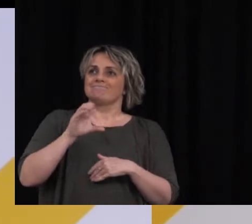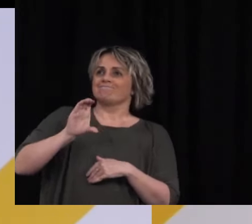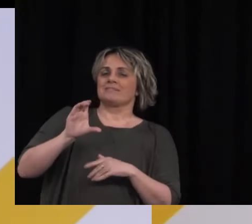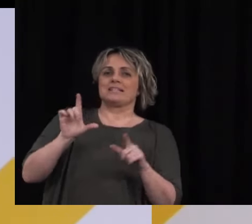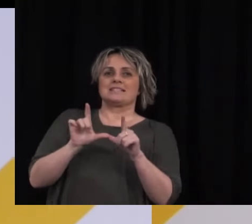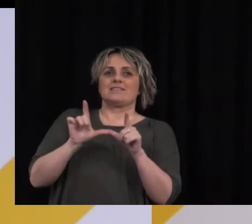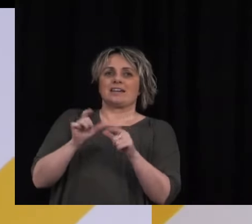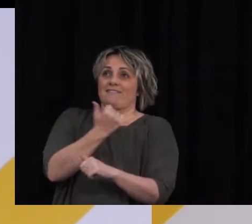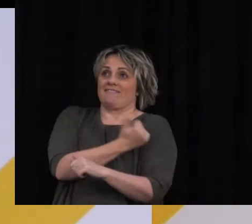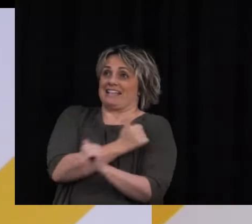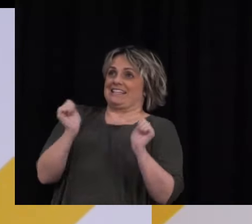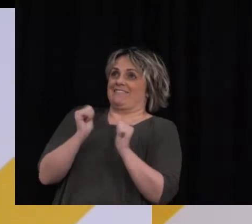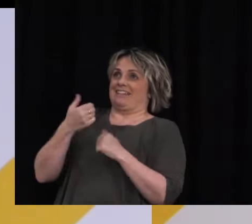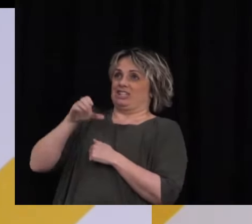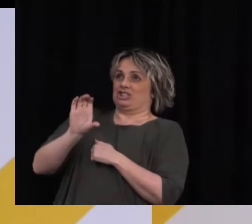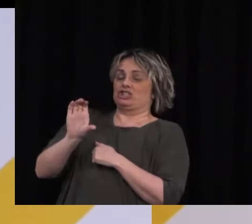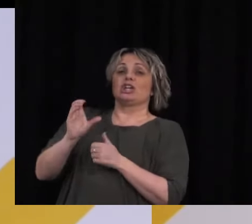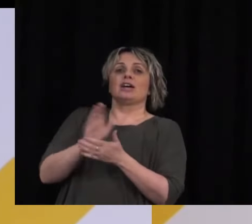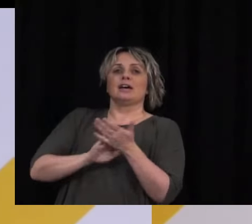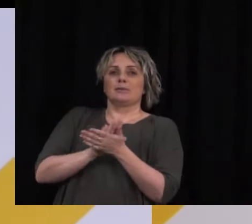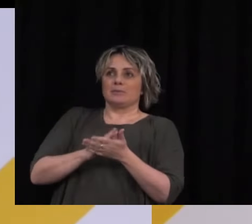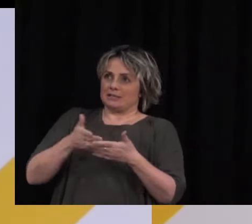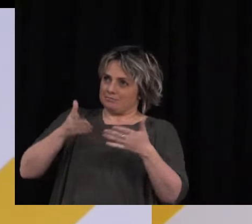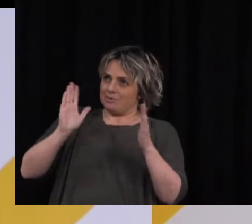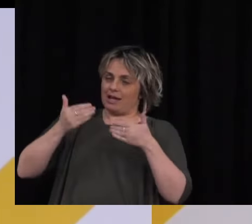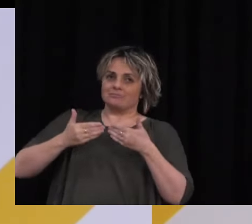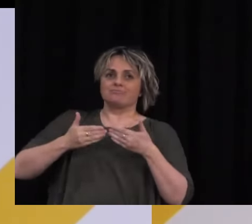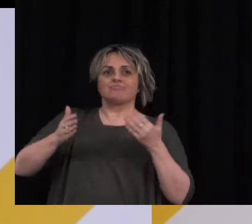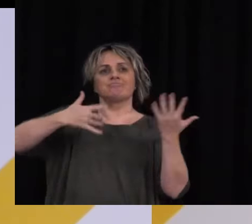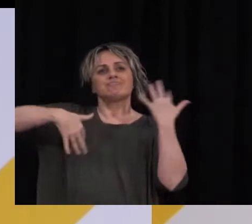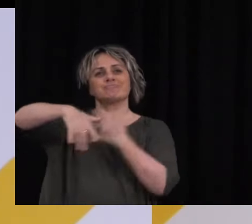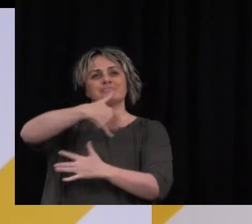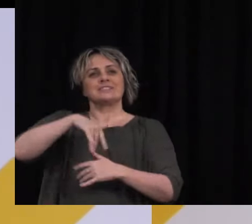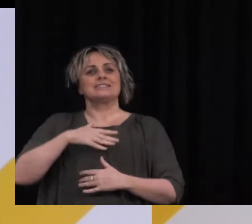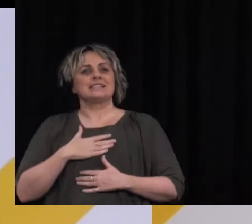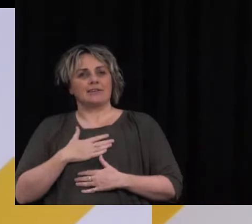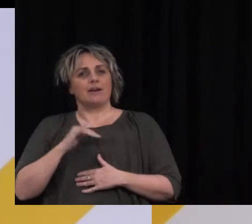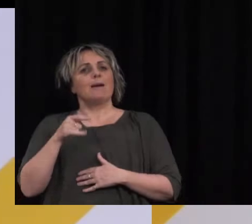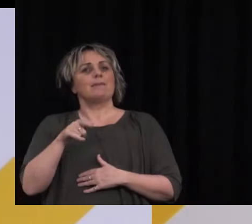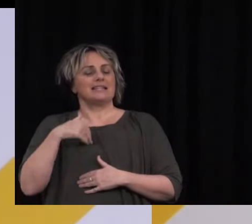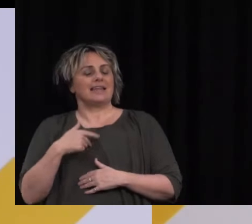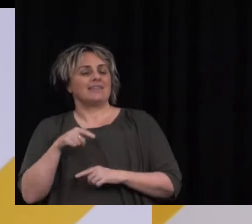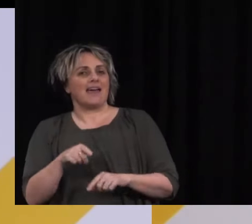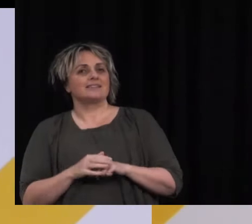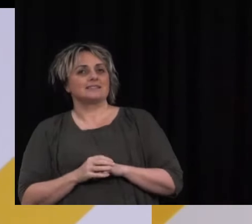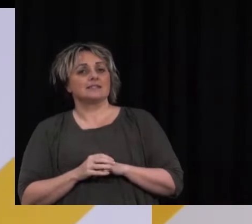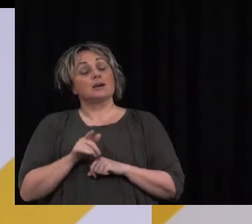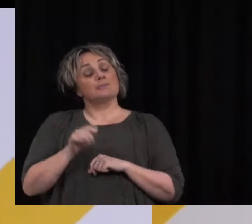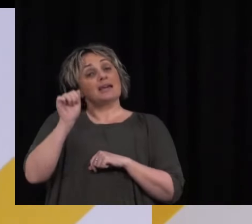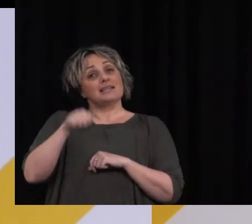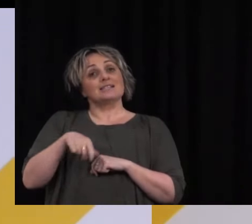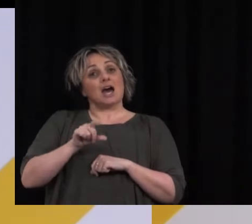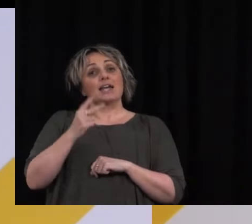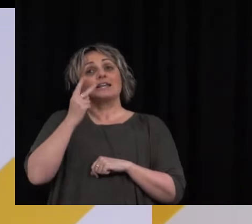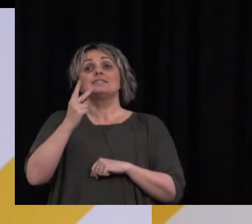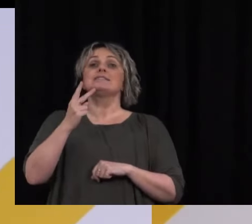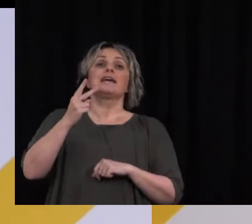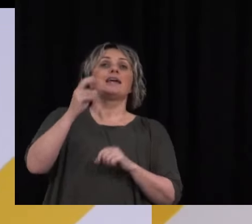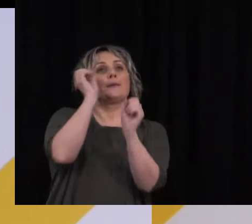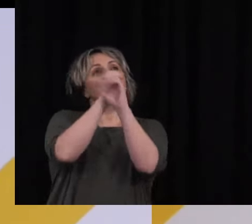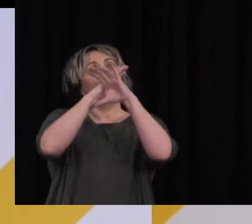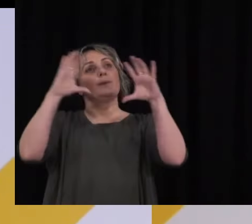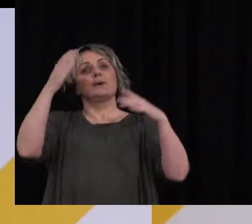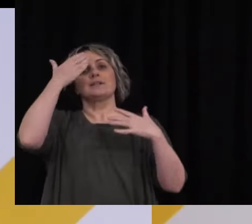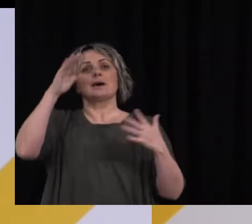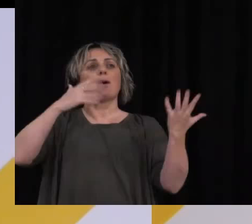ahead as we usually experience over a summer period safely. But yes, I can see us experiencing that. We did